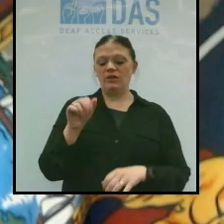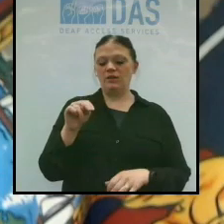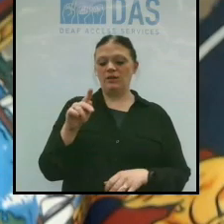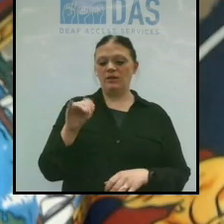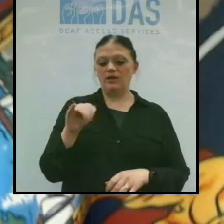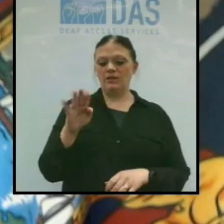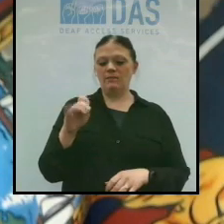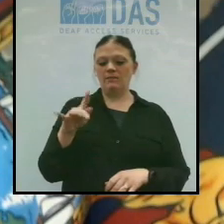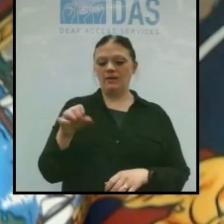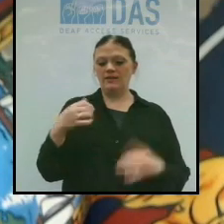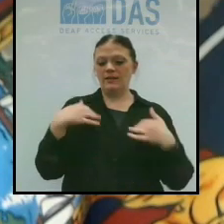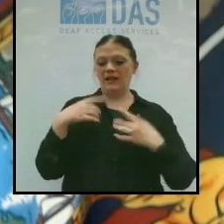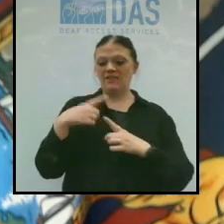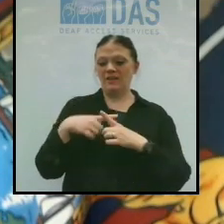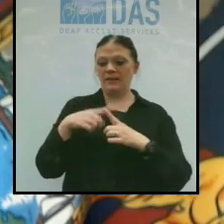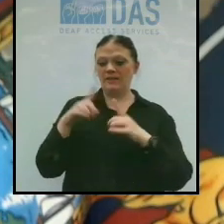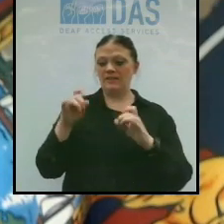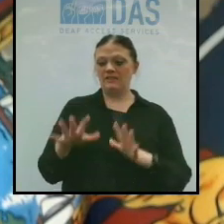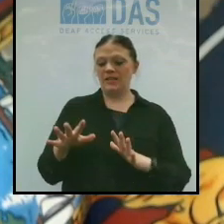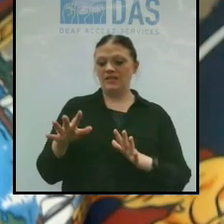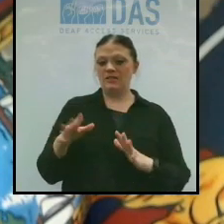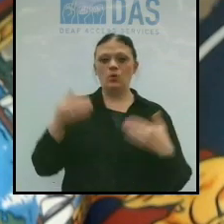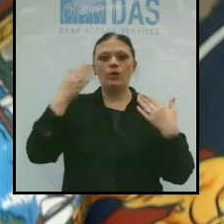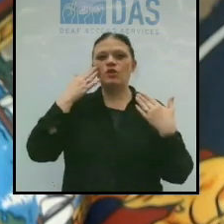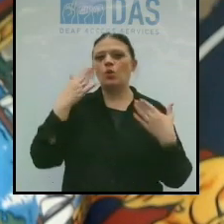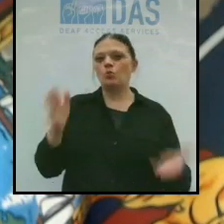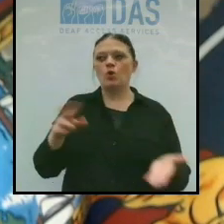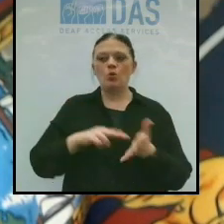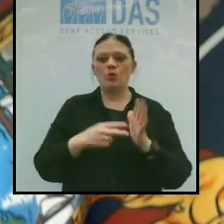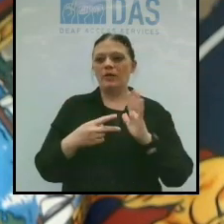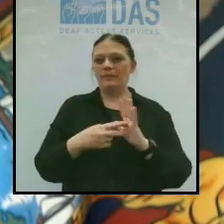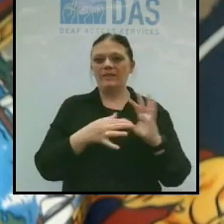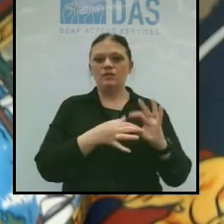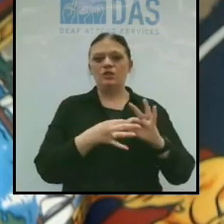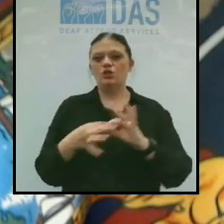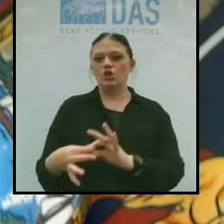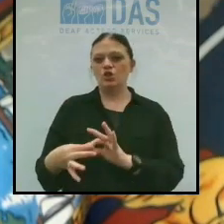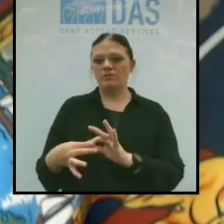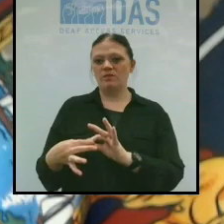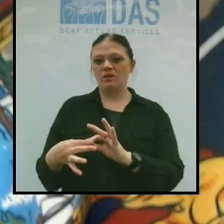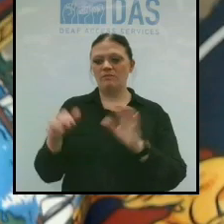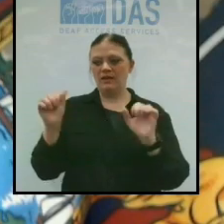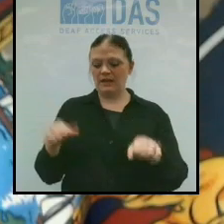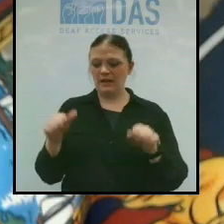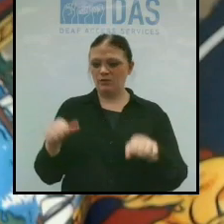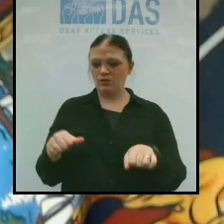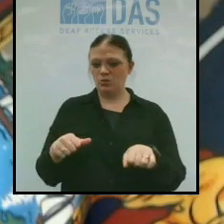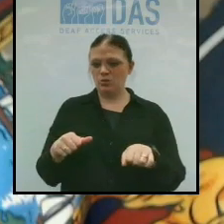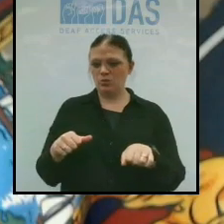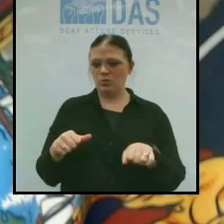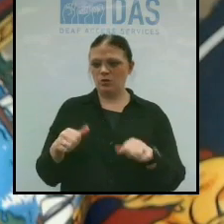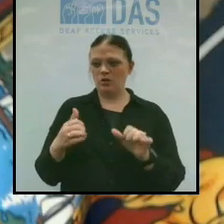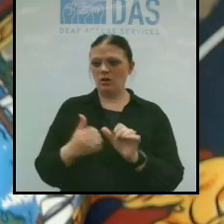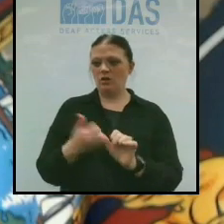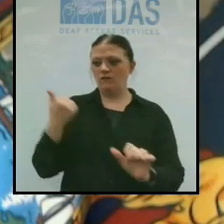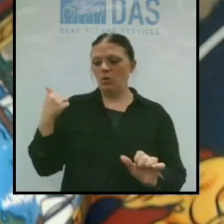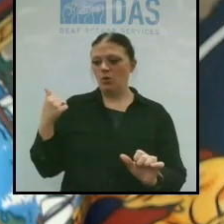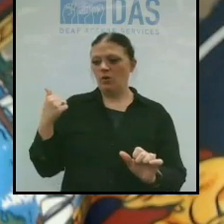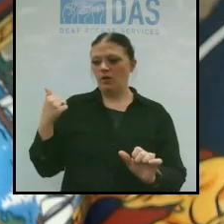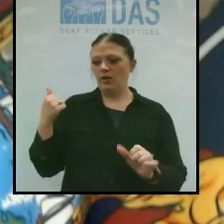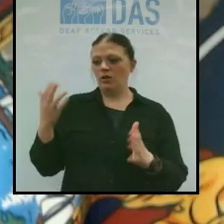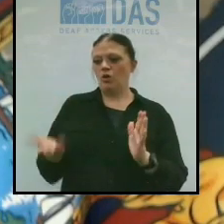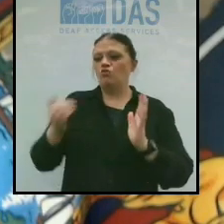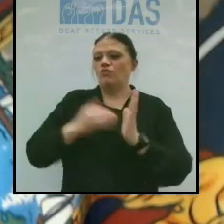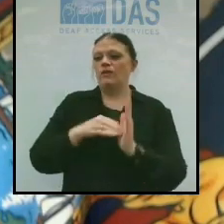and having a positive test is that we don't really know what that means in terms of being able to avoid getting a